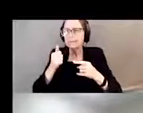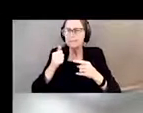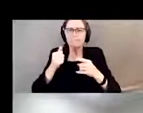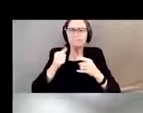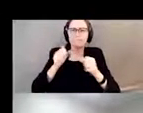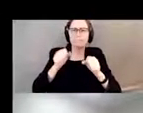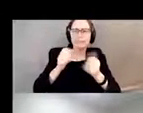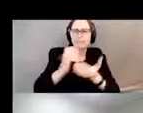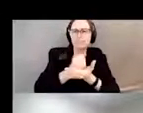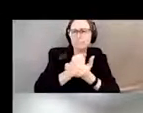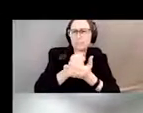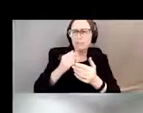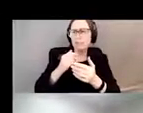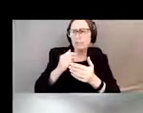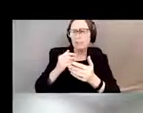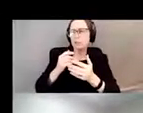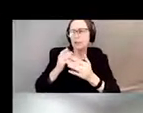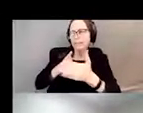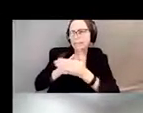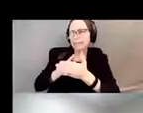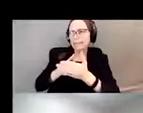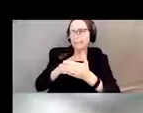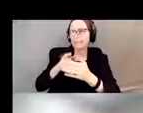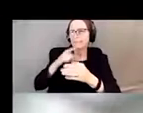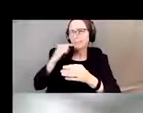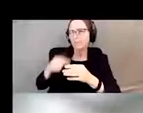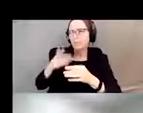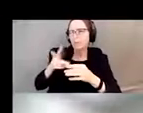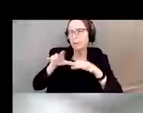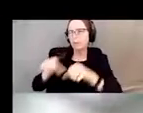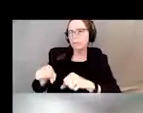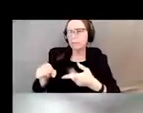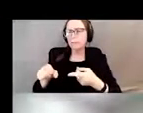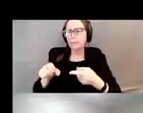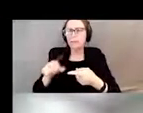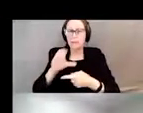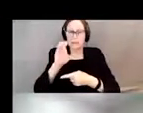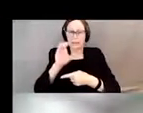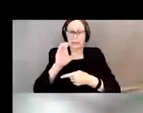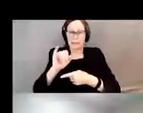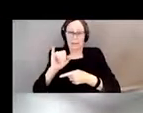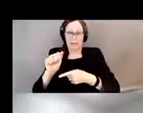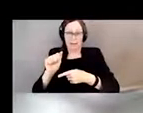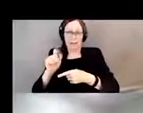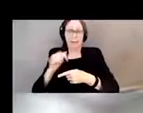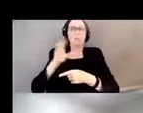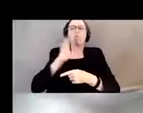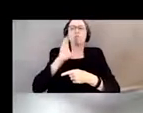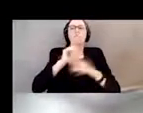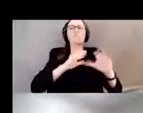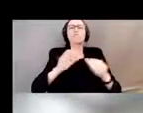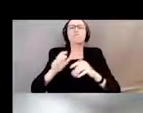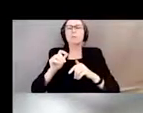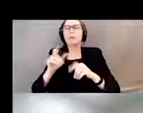use to fight against Soviet occupation. So the CIA is looking for resistance groups, and they'll use the